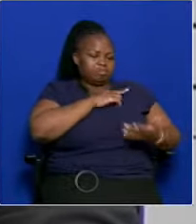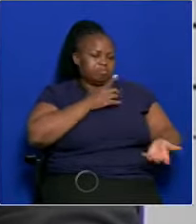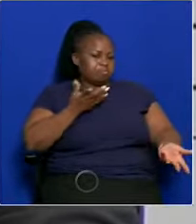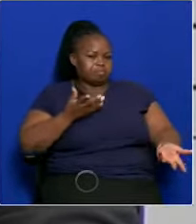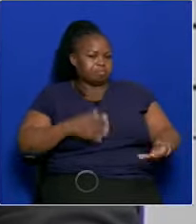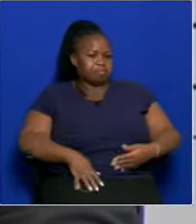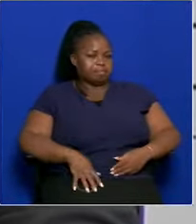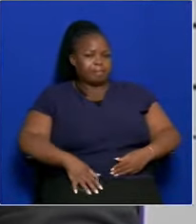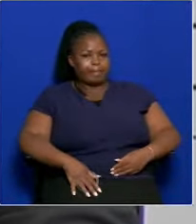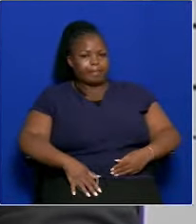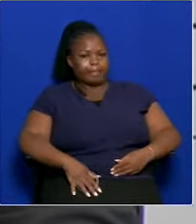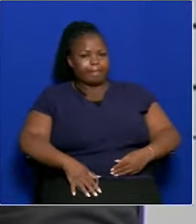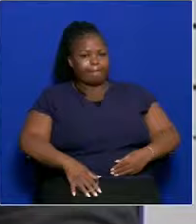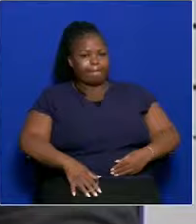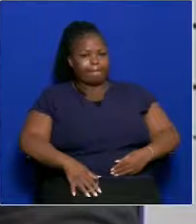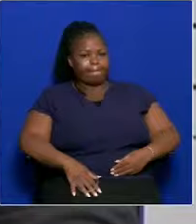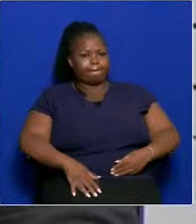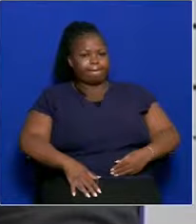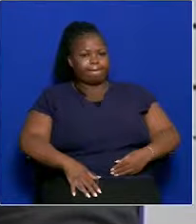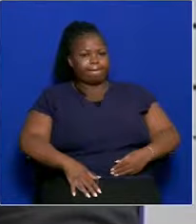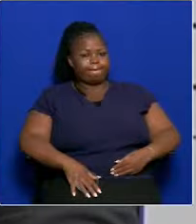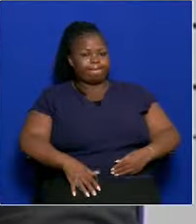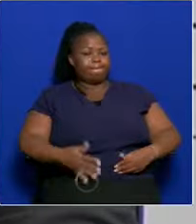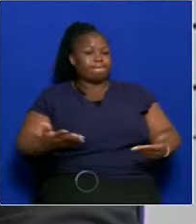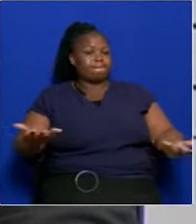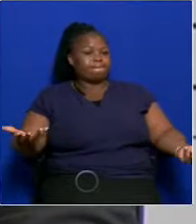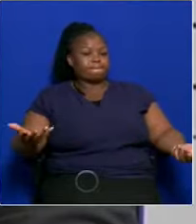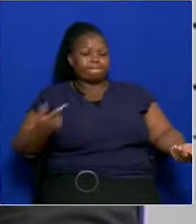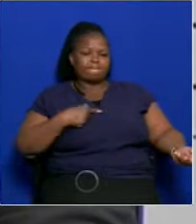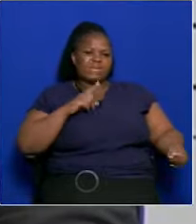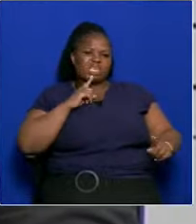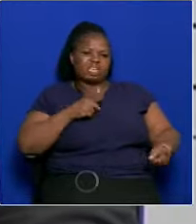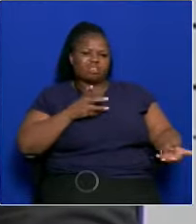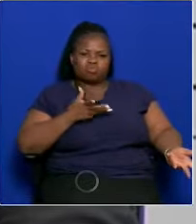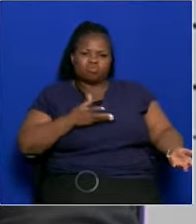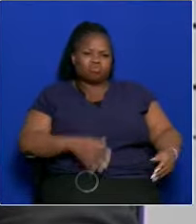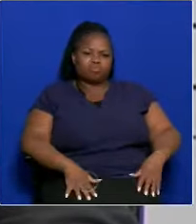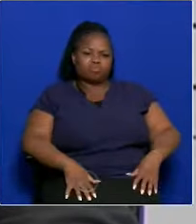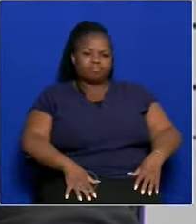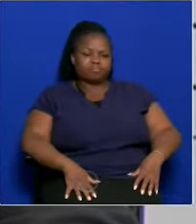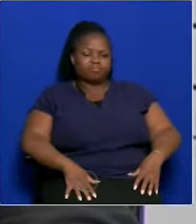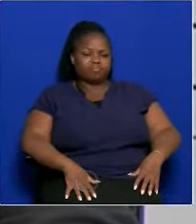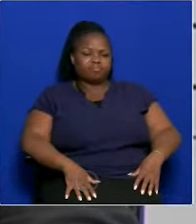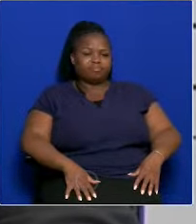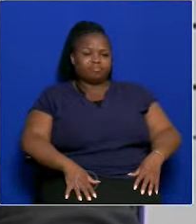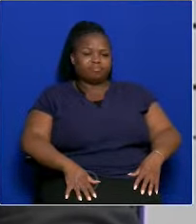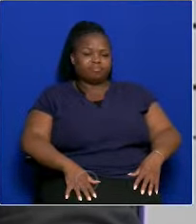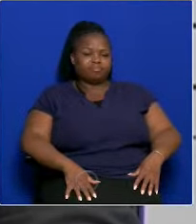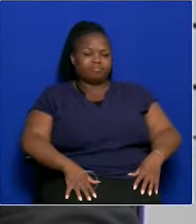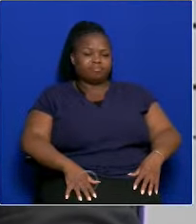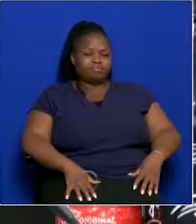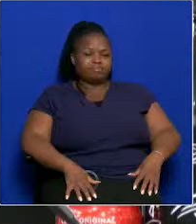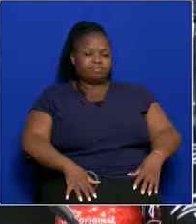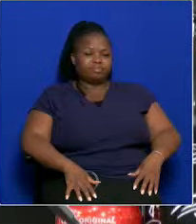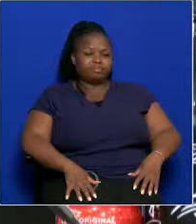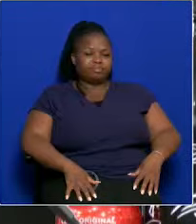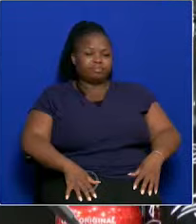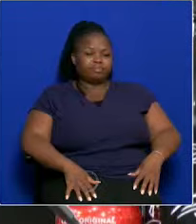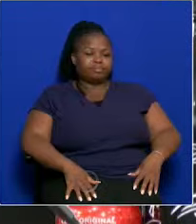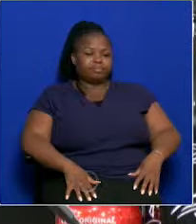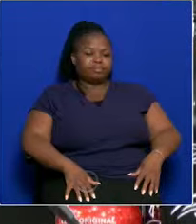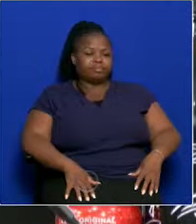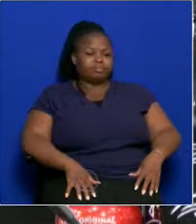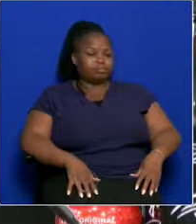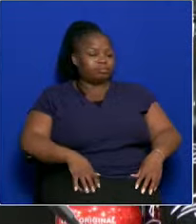So that is my answer. I don't know for what reason, but he didn't tell me. Okay. And even